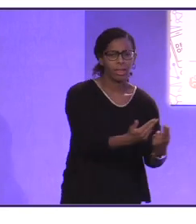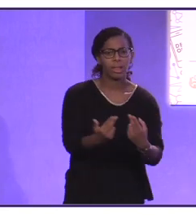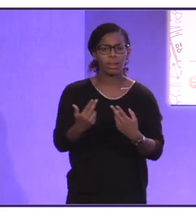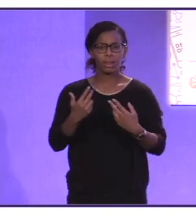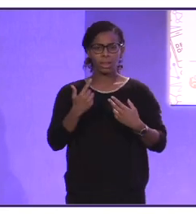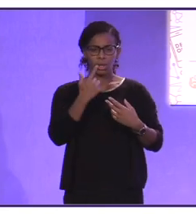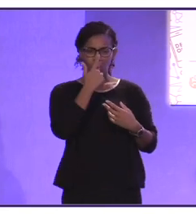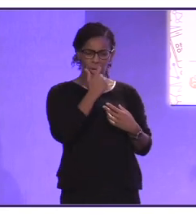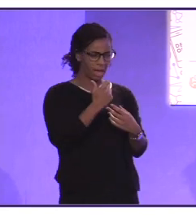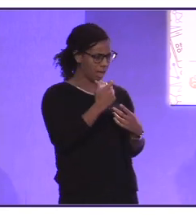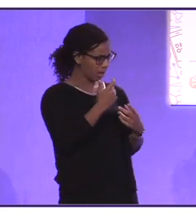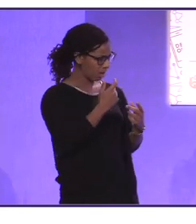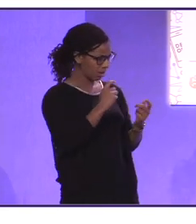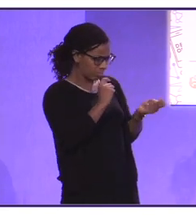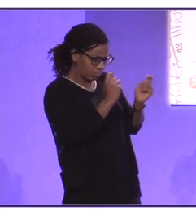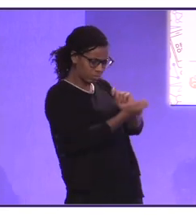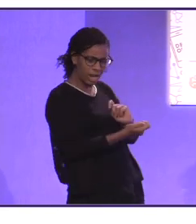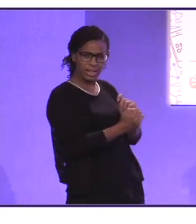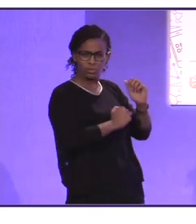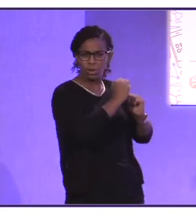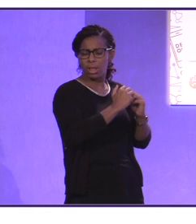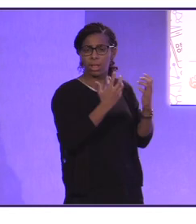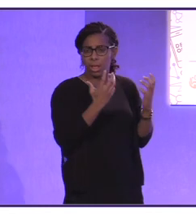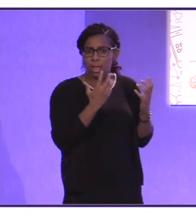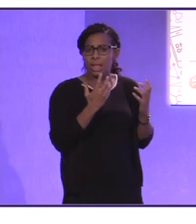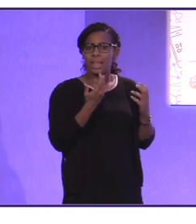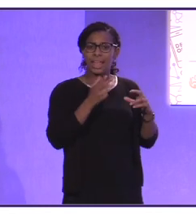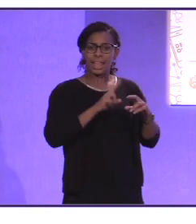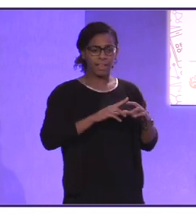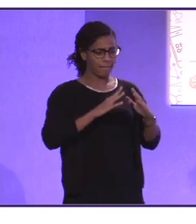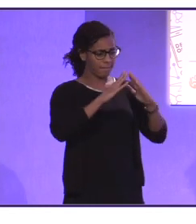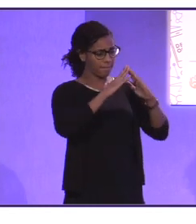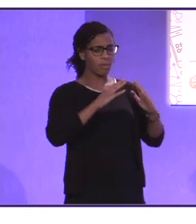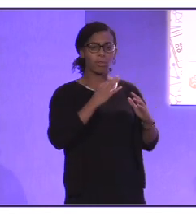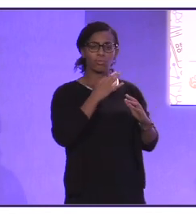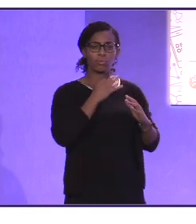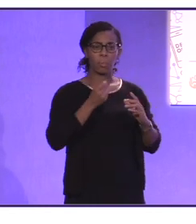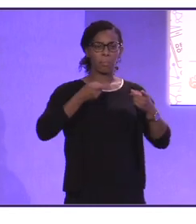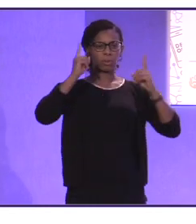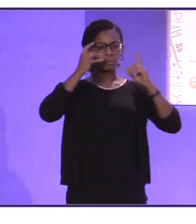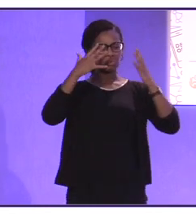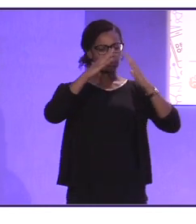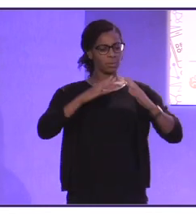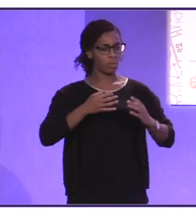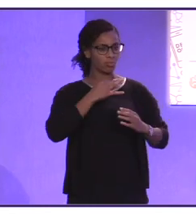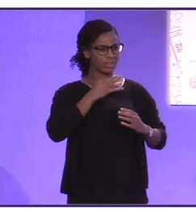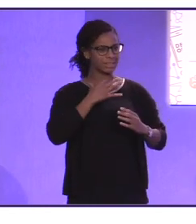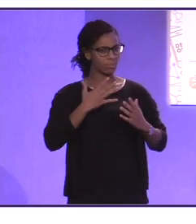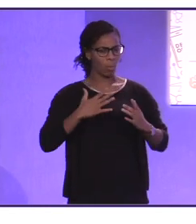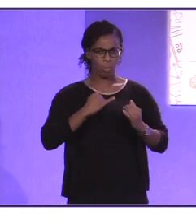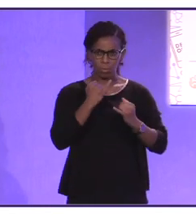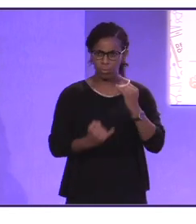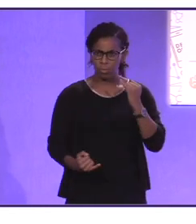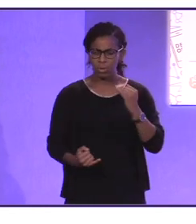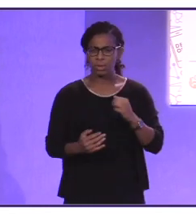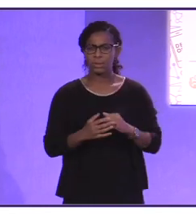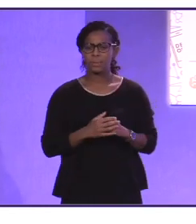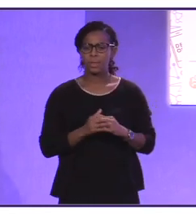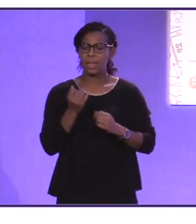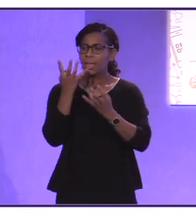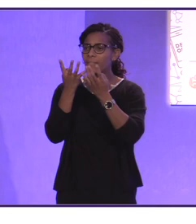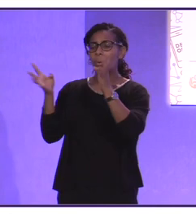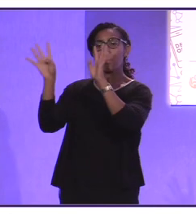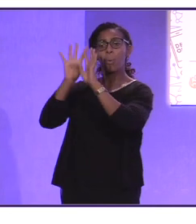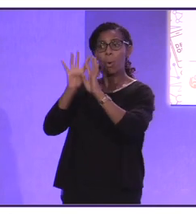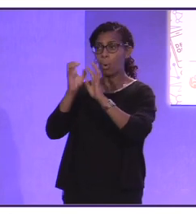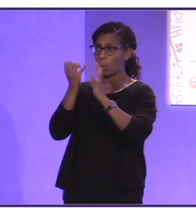very hierarchical organization, then the risk goes up. Clarify. If there are disagreements at board level, they will destroy